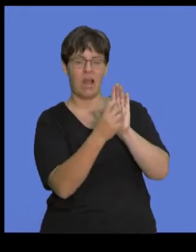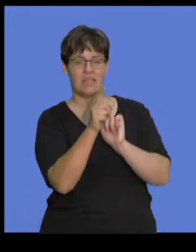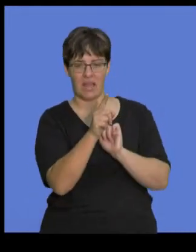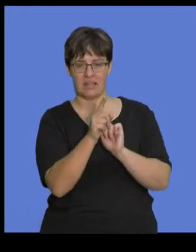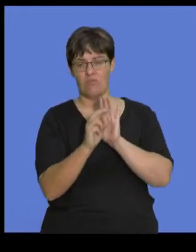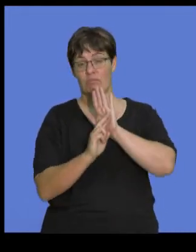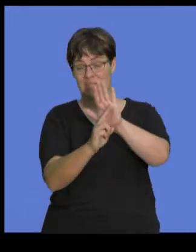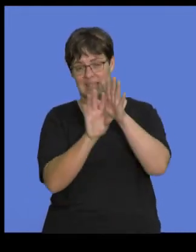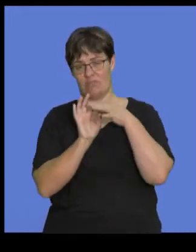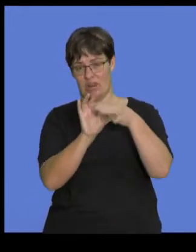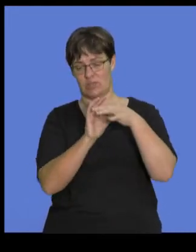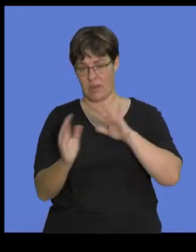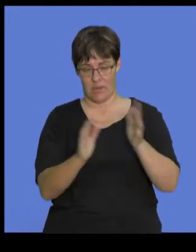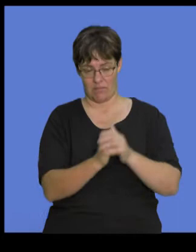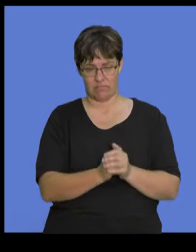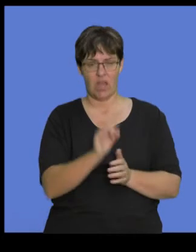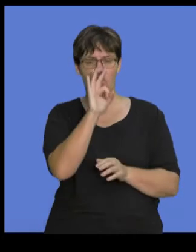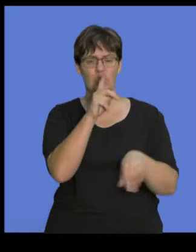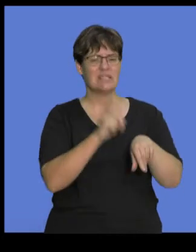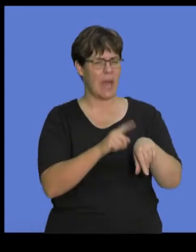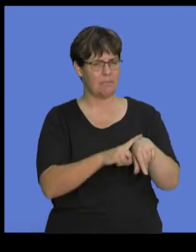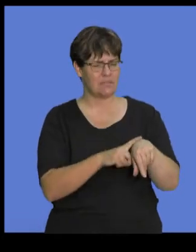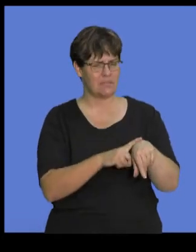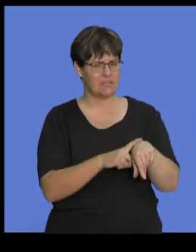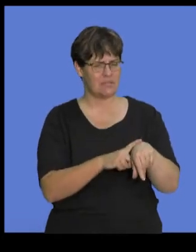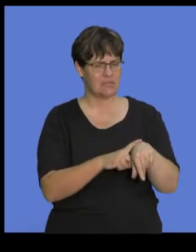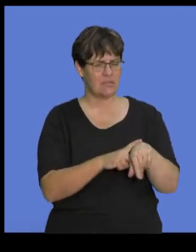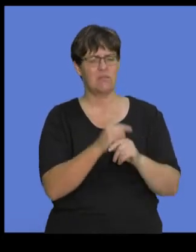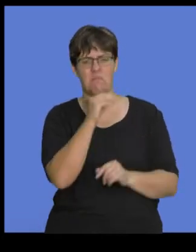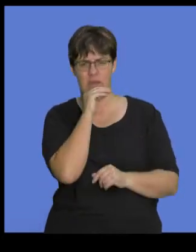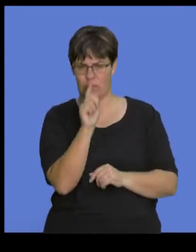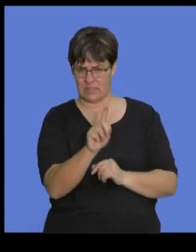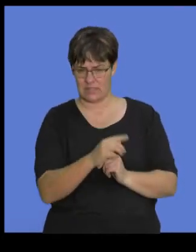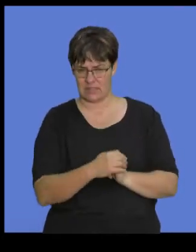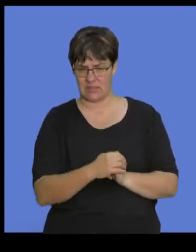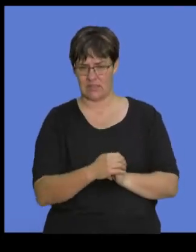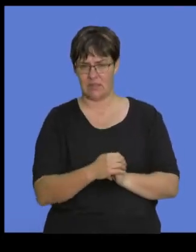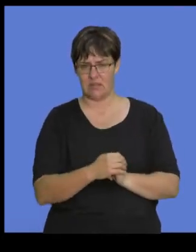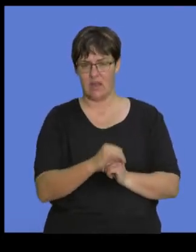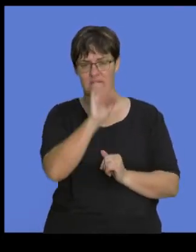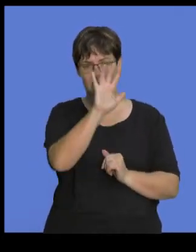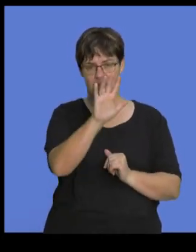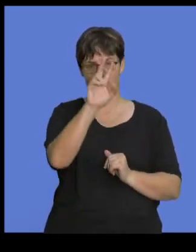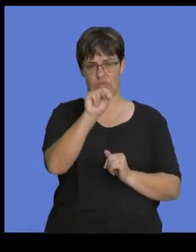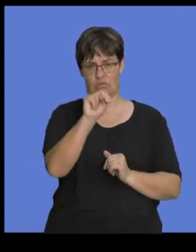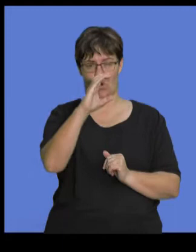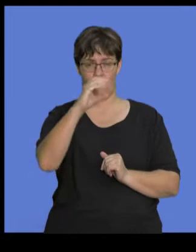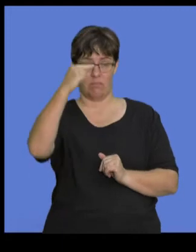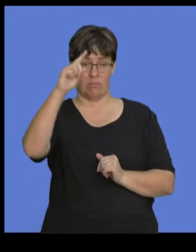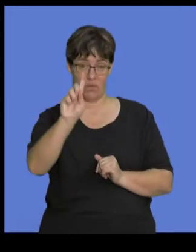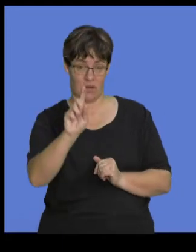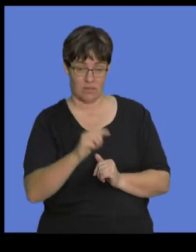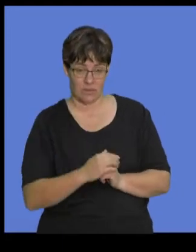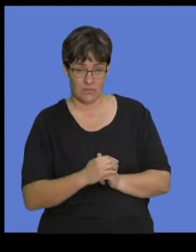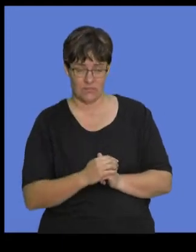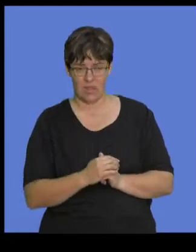that particular relationship. So if it's 3 times as big, what do we have in terms of 5 newtons per coulomb? So it